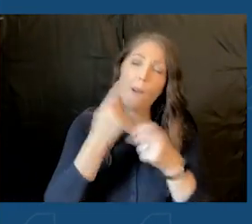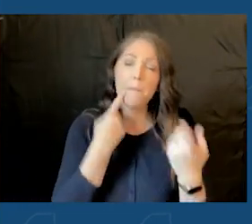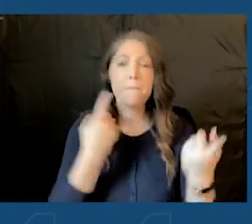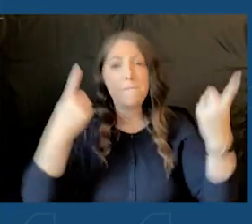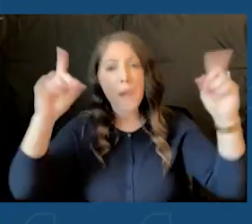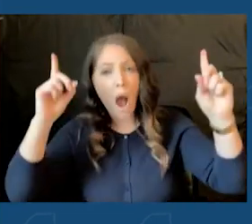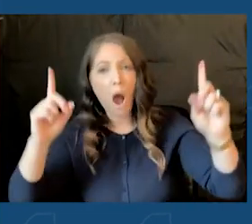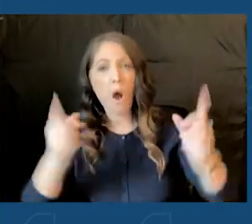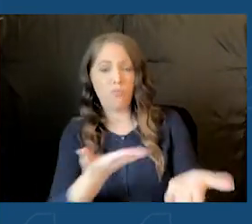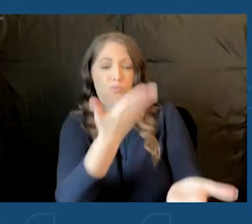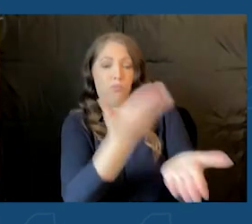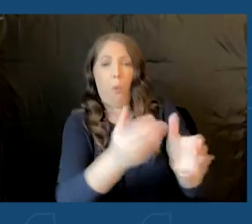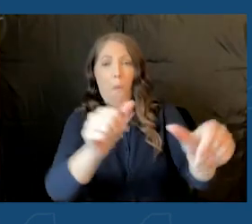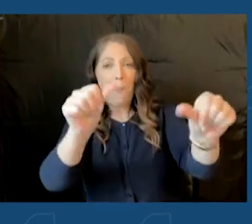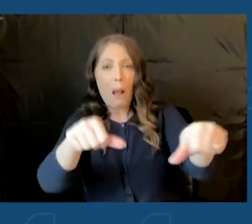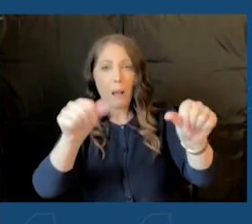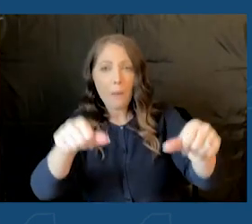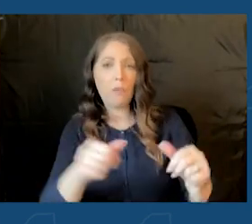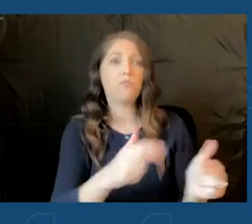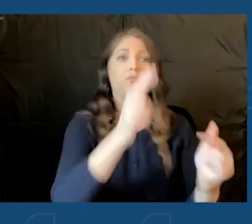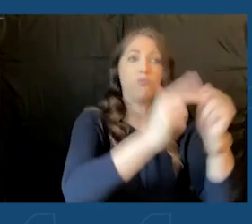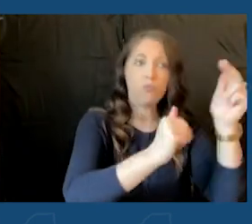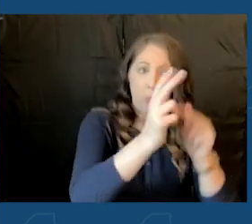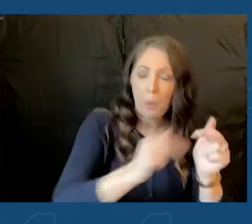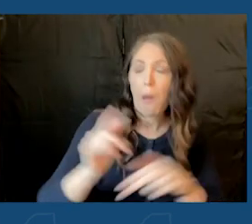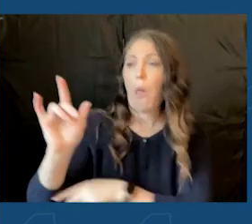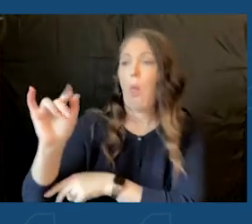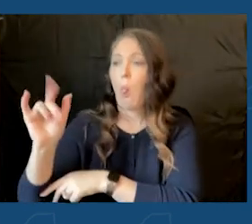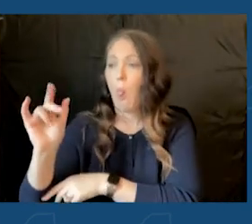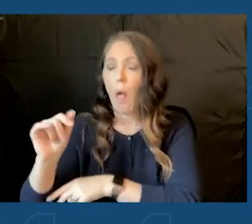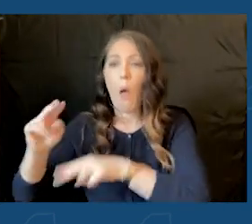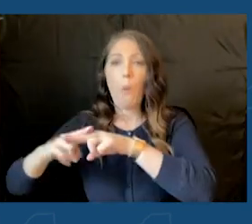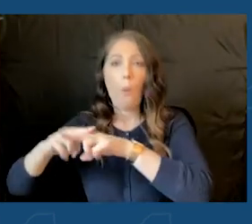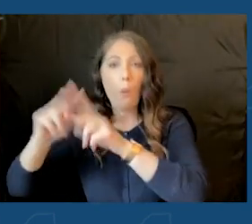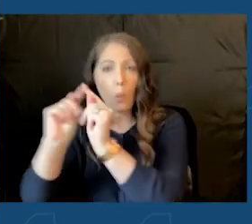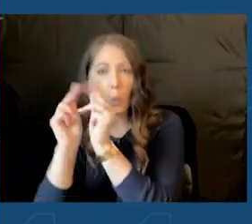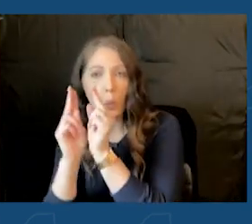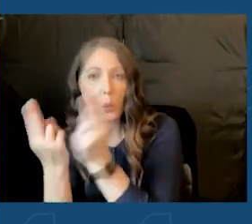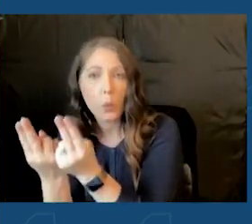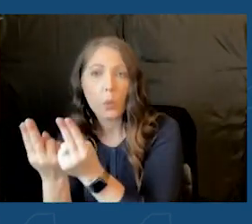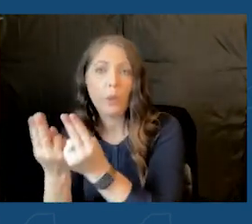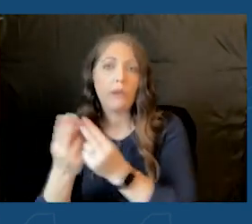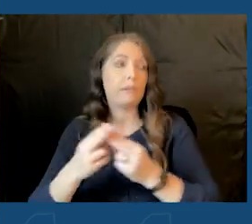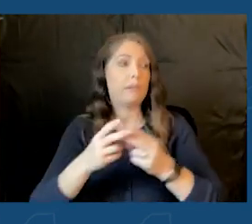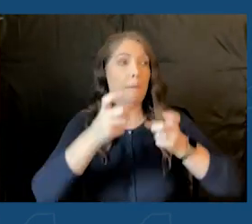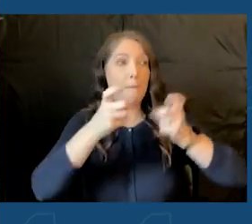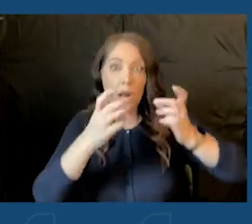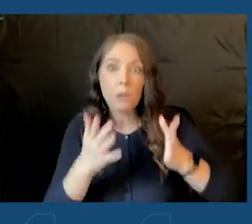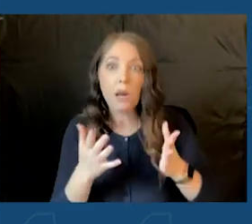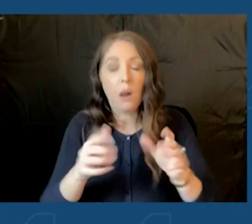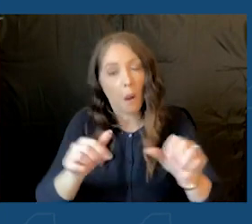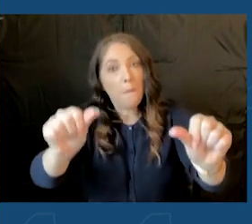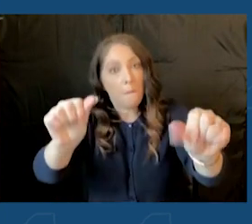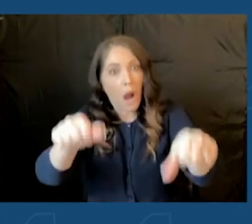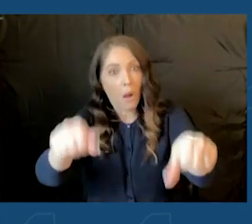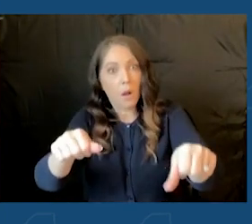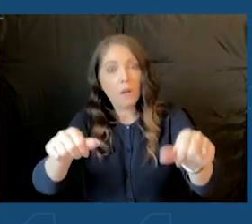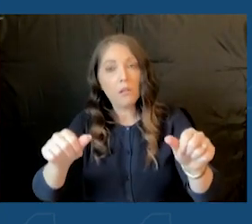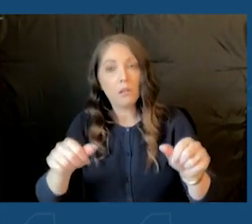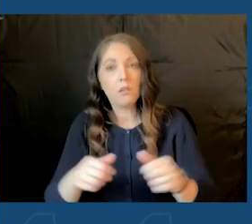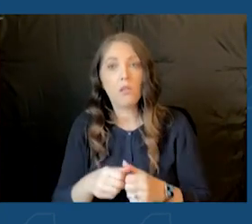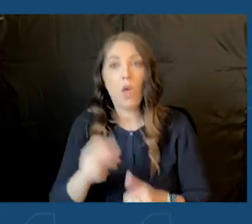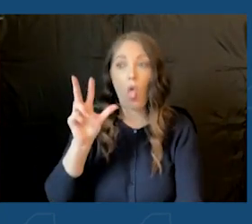the building trades to the Long Island Railroad unions to management, it's possible. It can be done. 32 years I'm watching